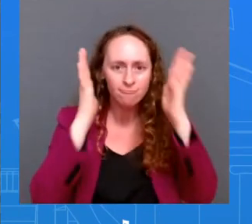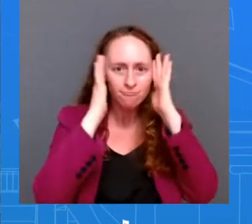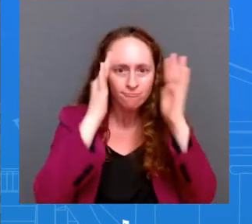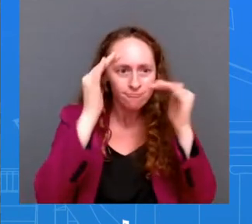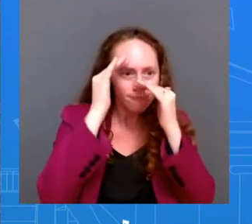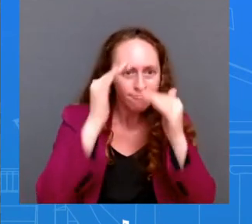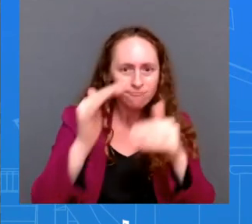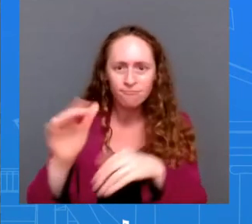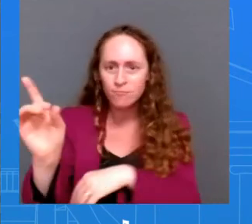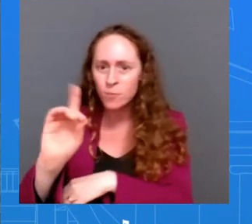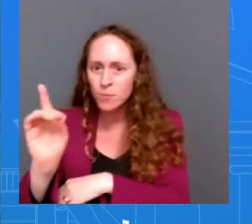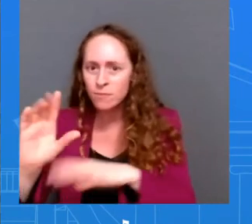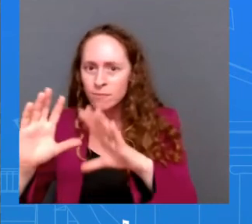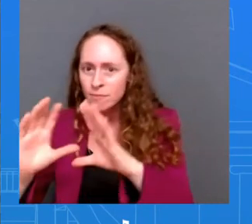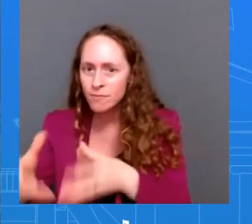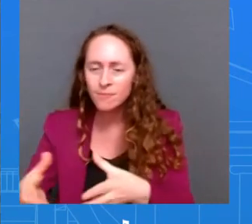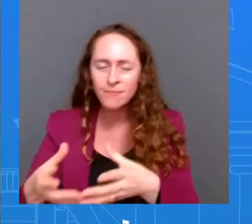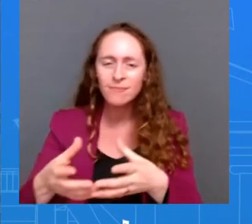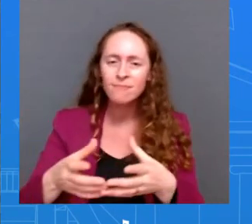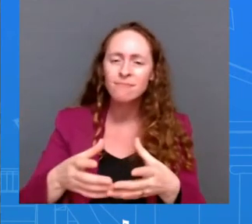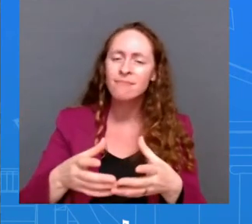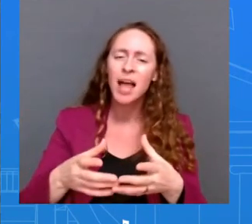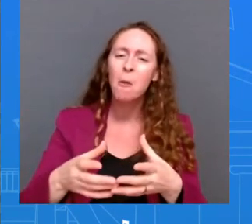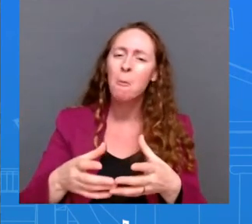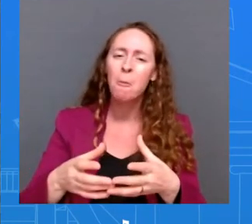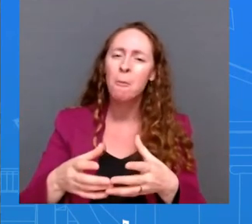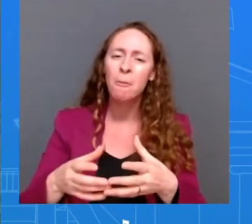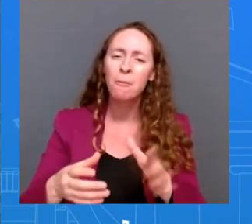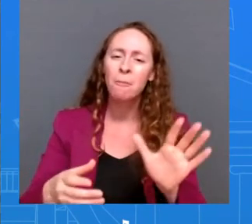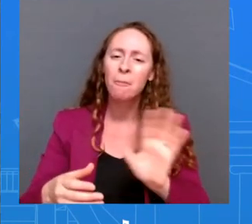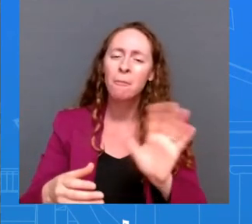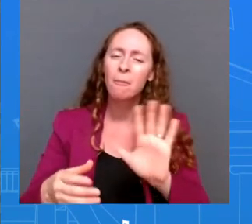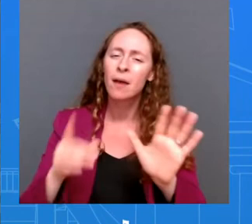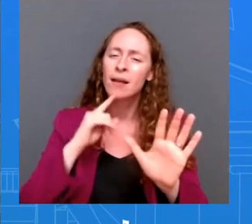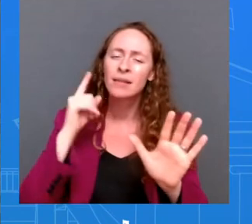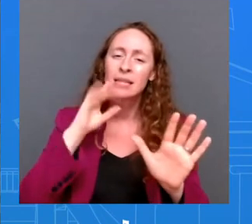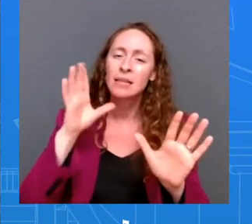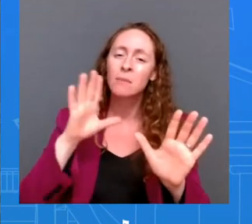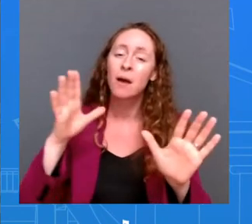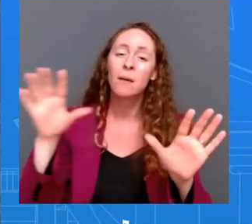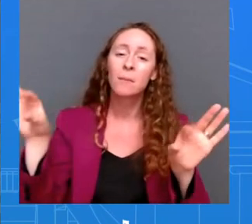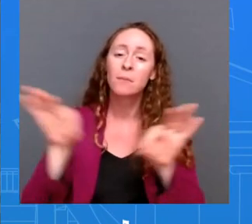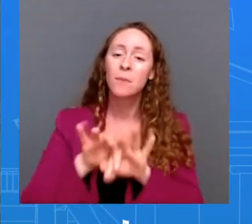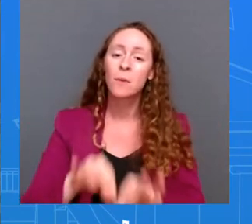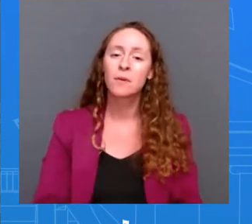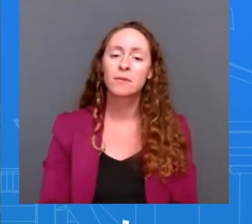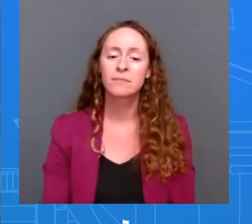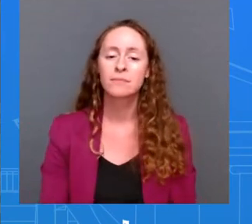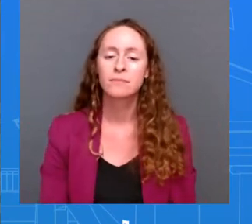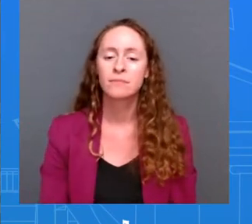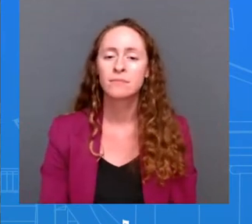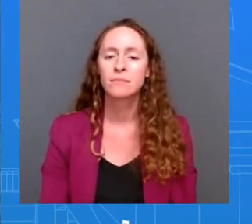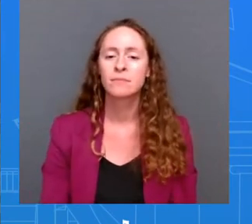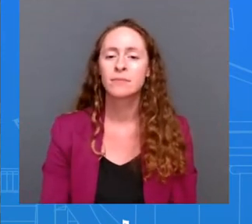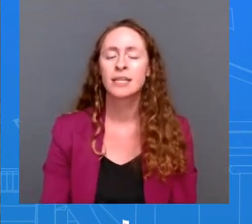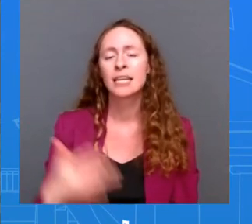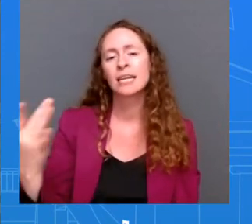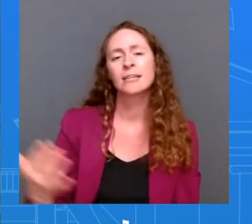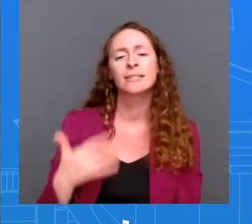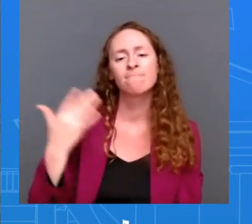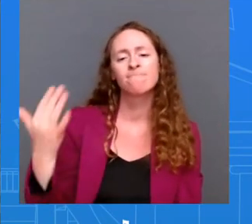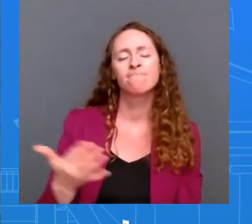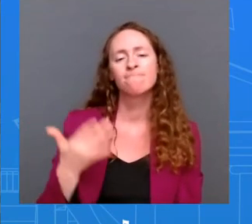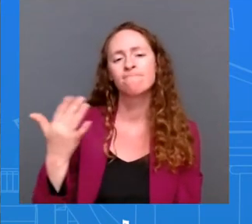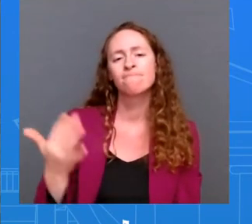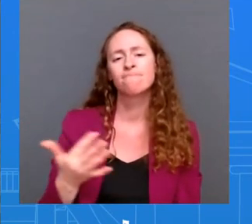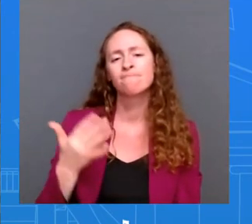here is when you look at this bill, when you look at this this anti-inflation piece of legislation, and you